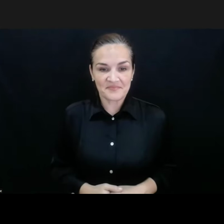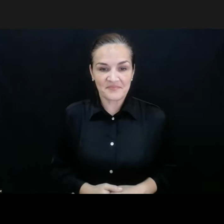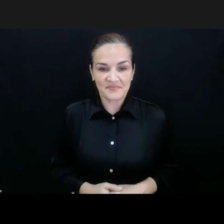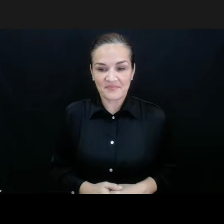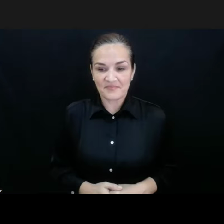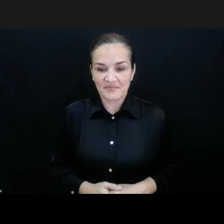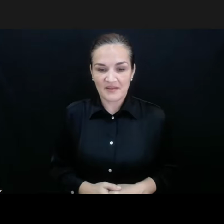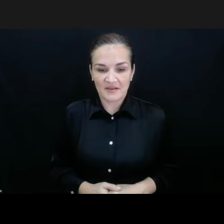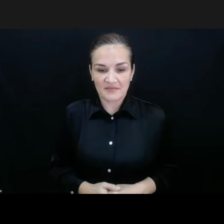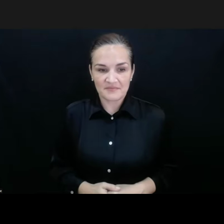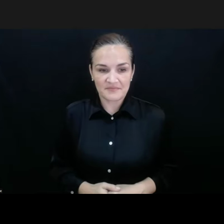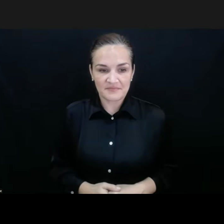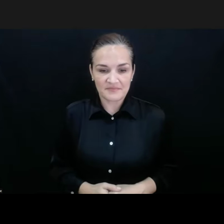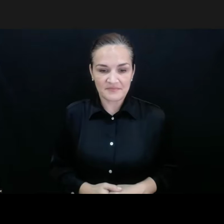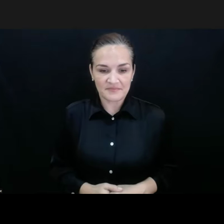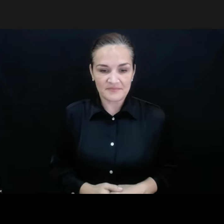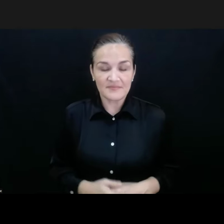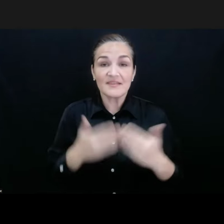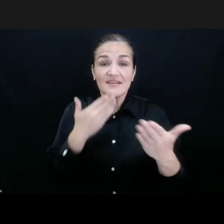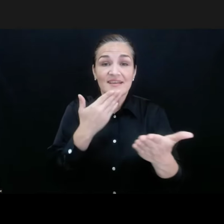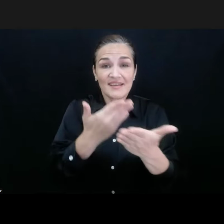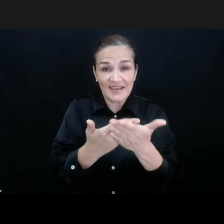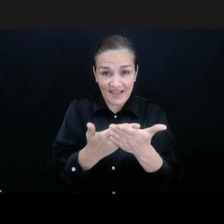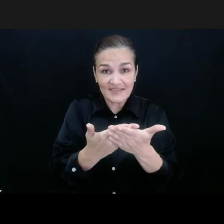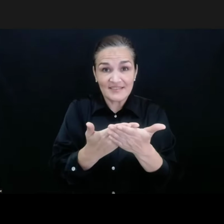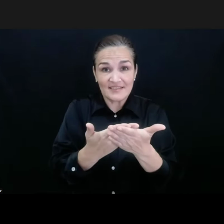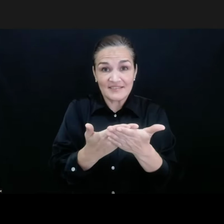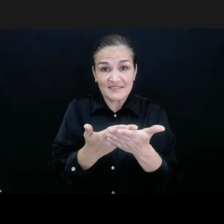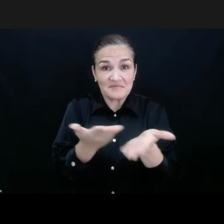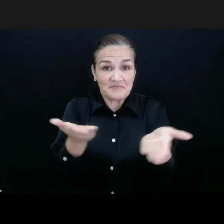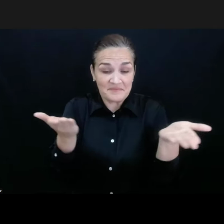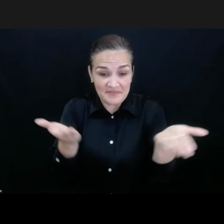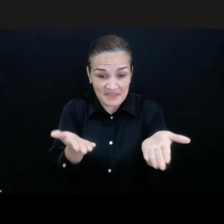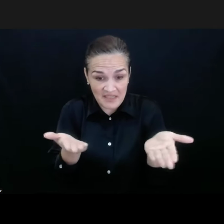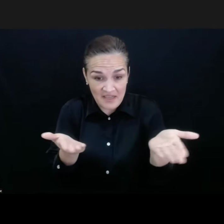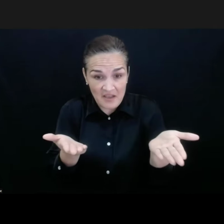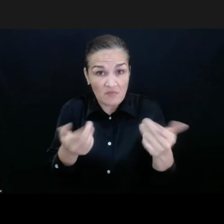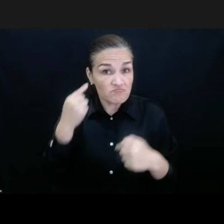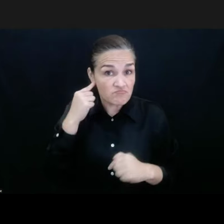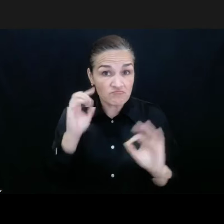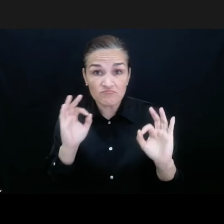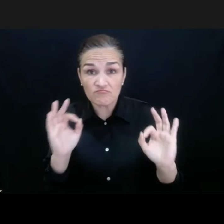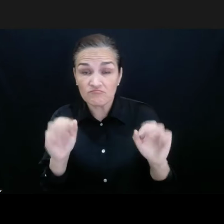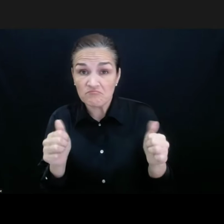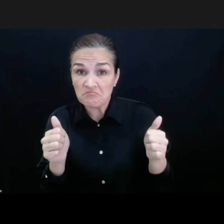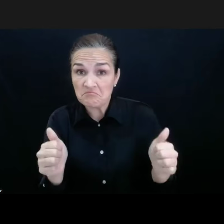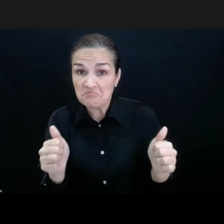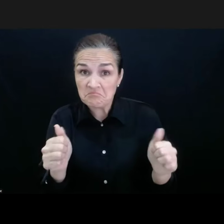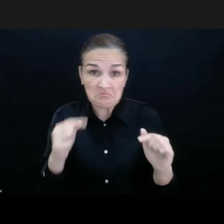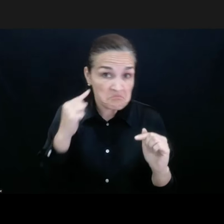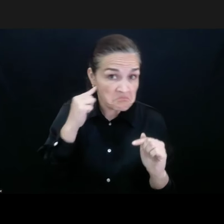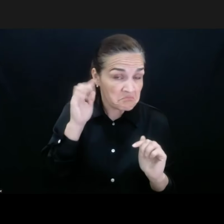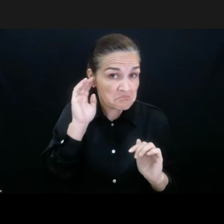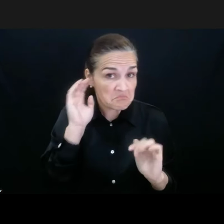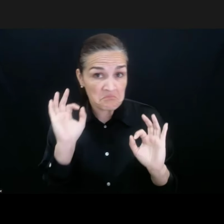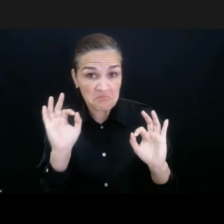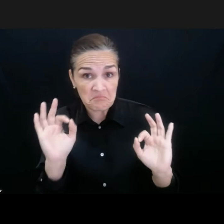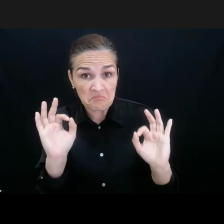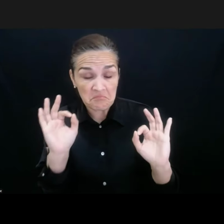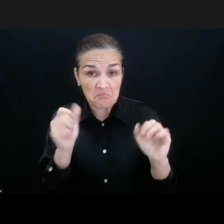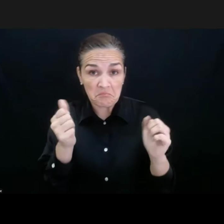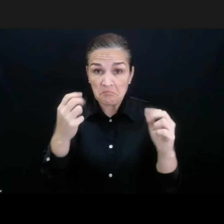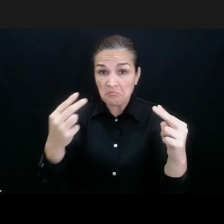I hope you can hear me. I don't know whether there are any issues with respect to the connection and